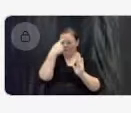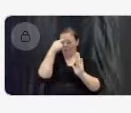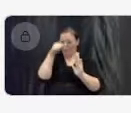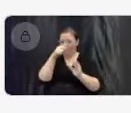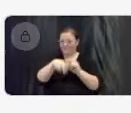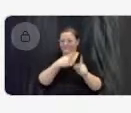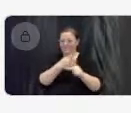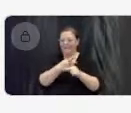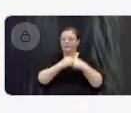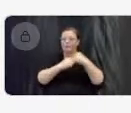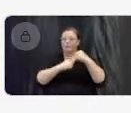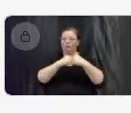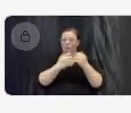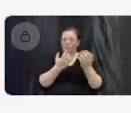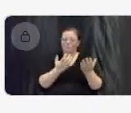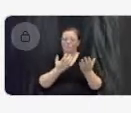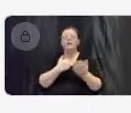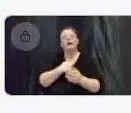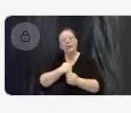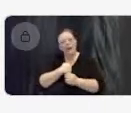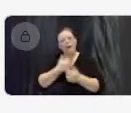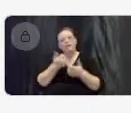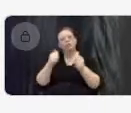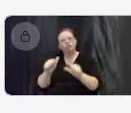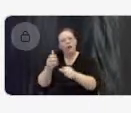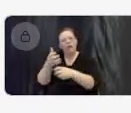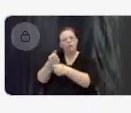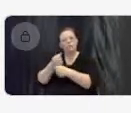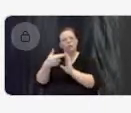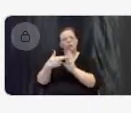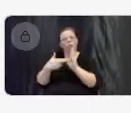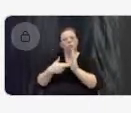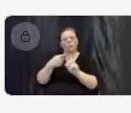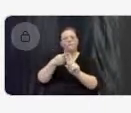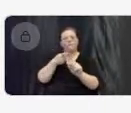of structure. And I did try to get the rules from